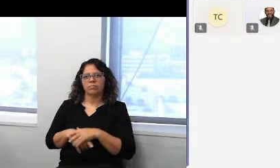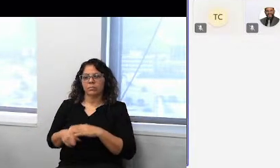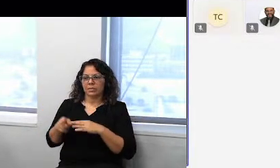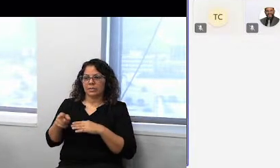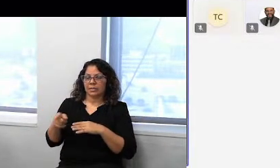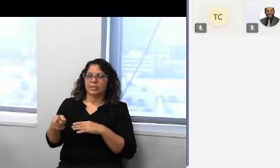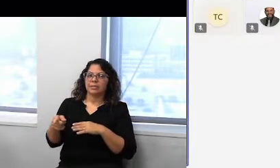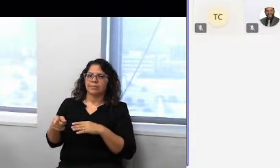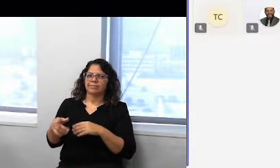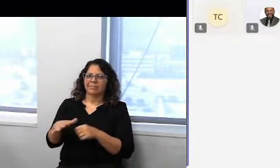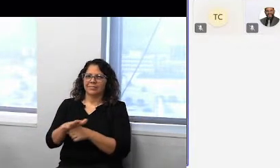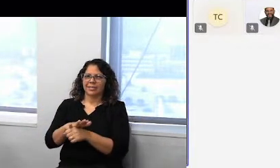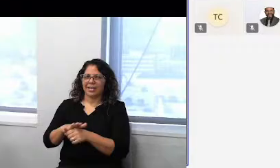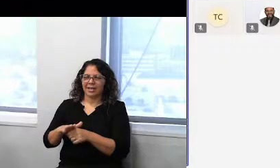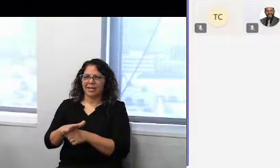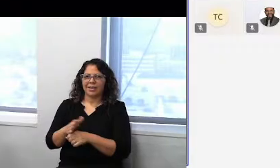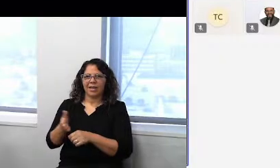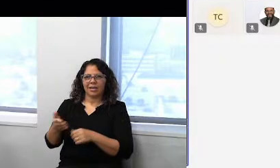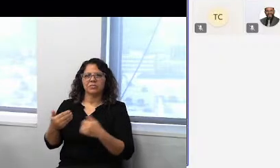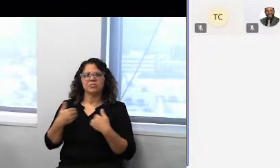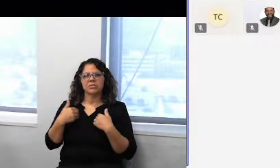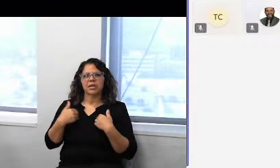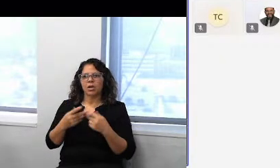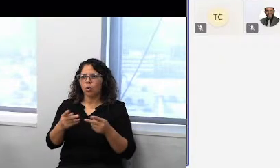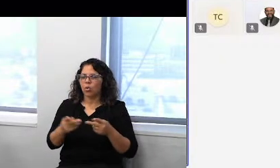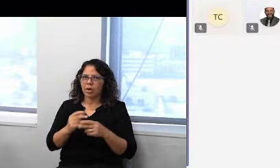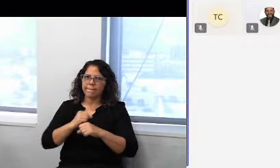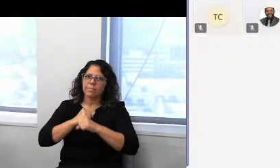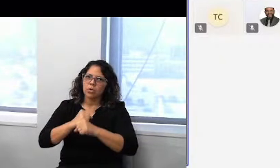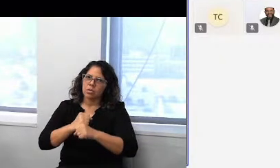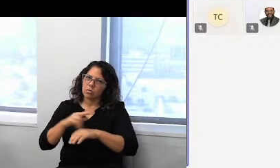preservation laws that you have to ensure you abide to. You